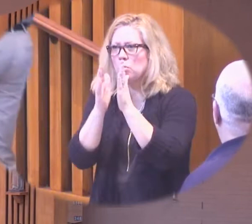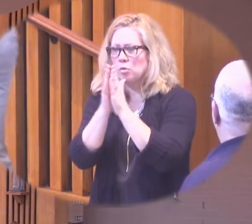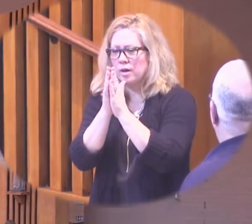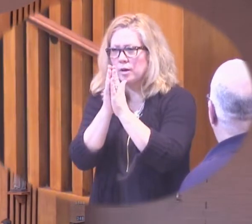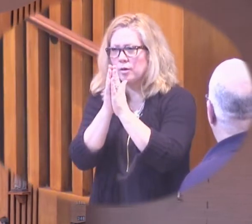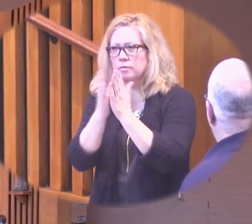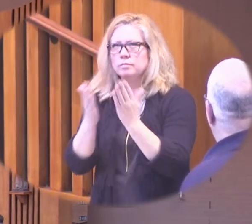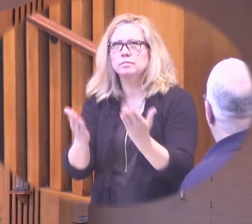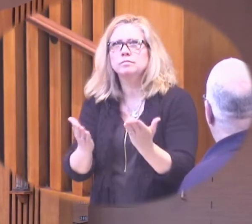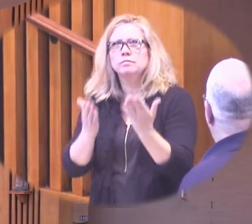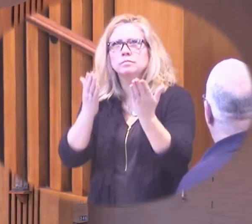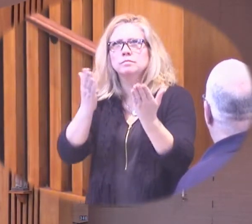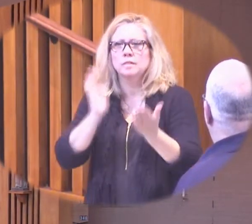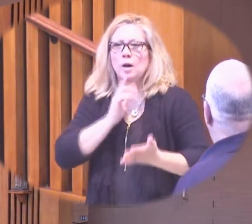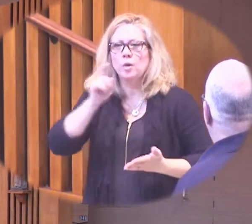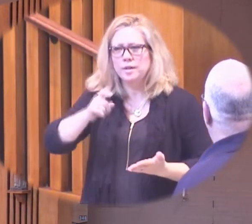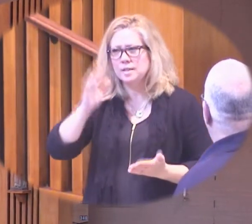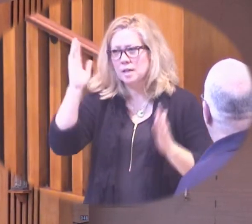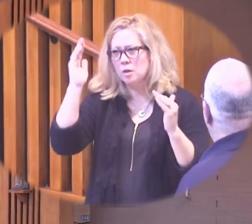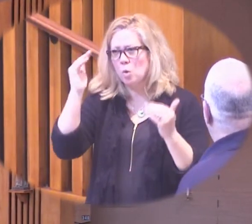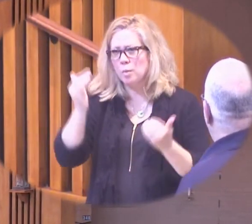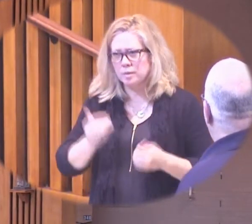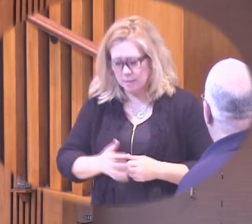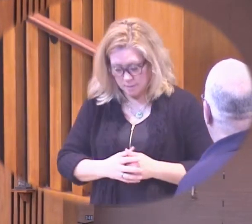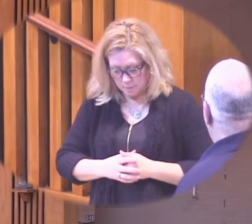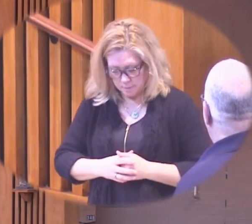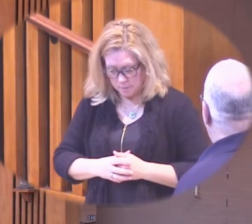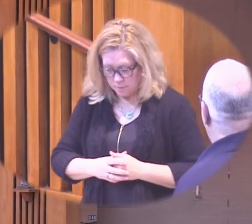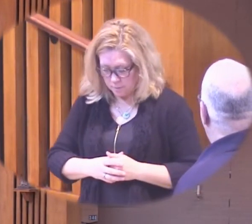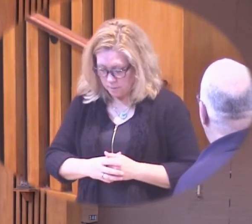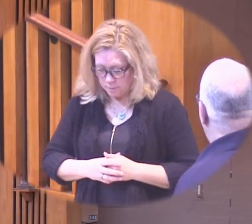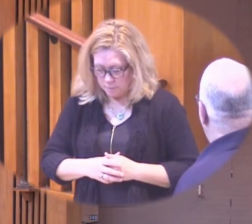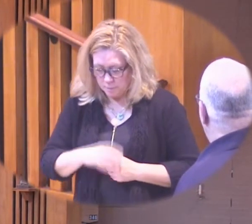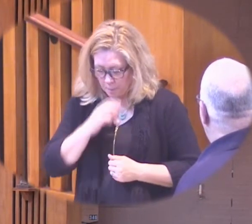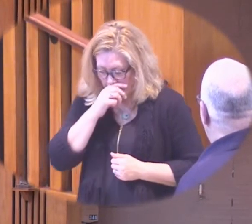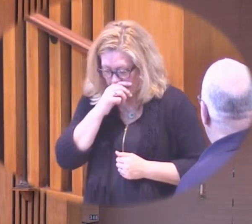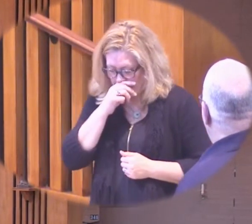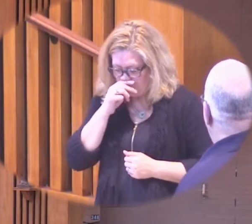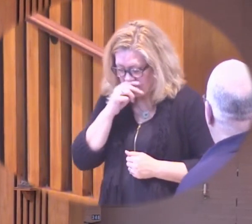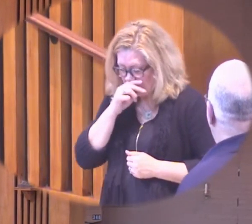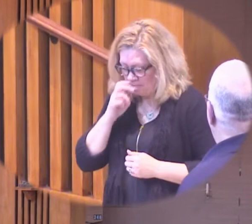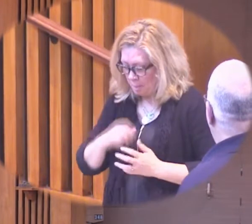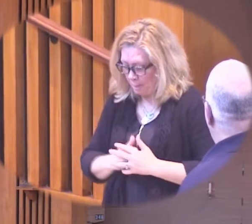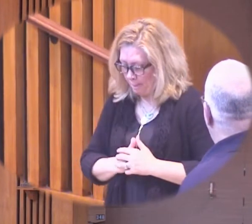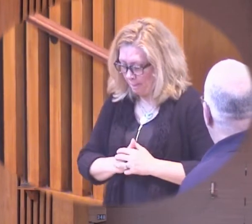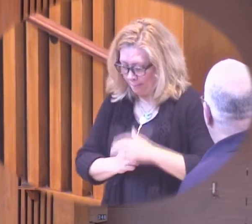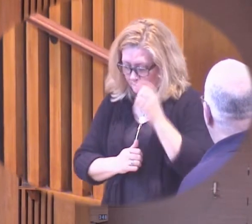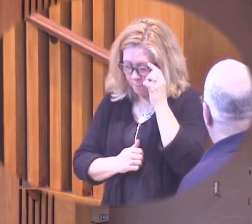needs and our hopes.